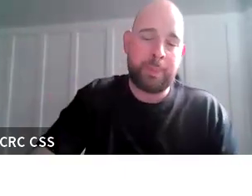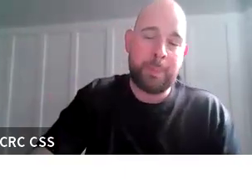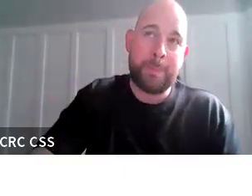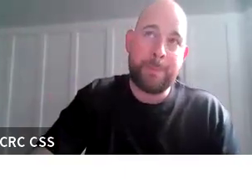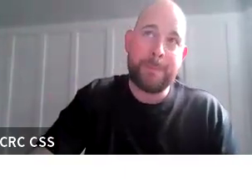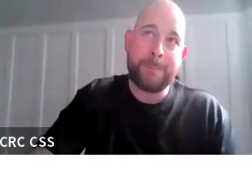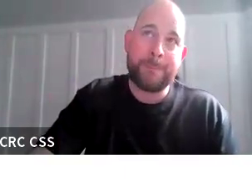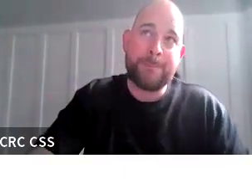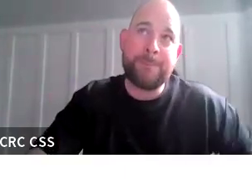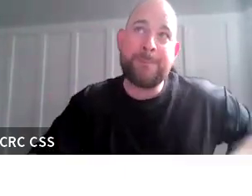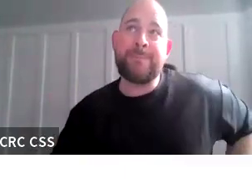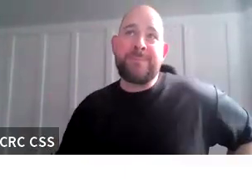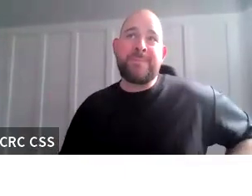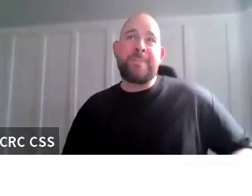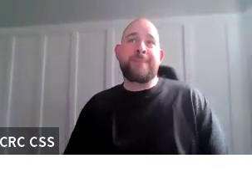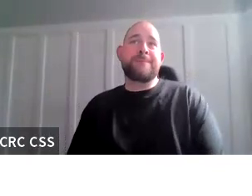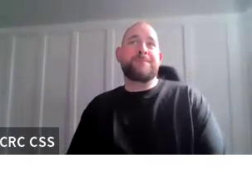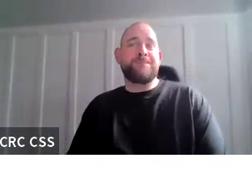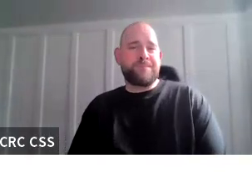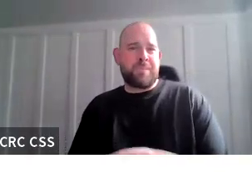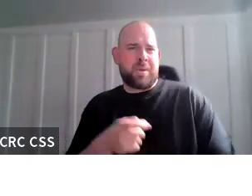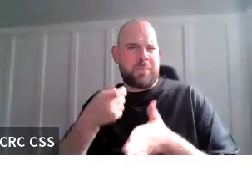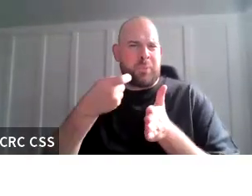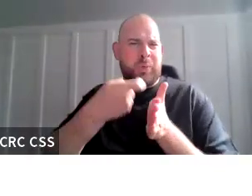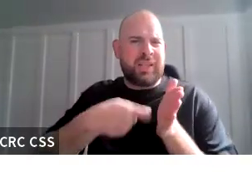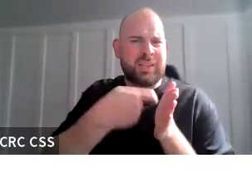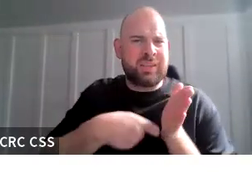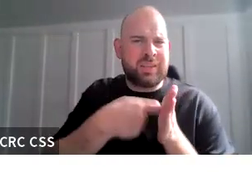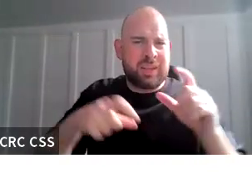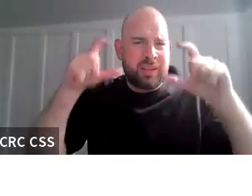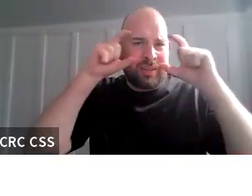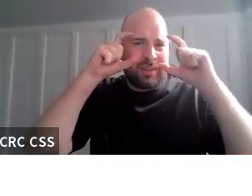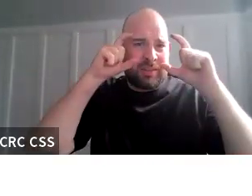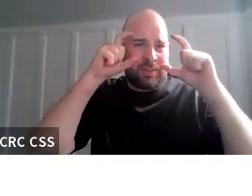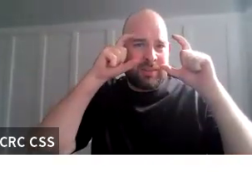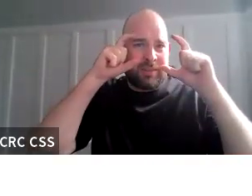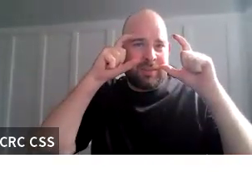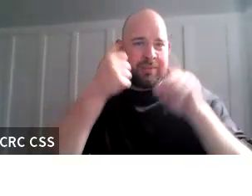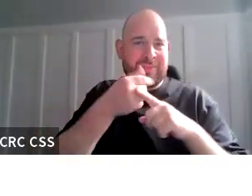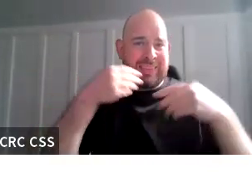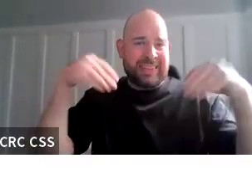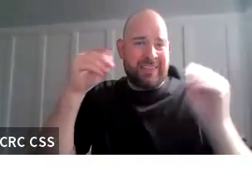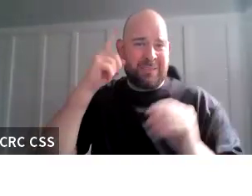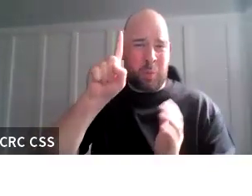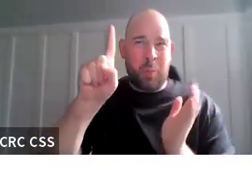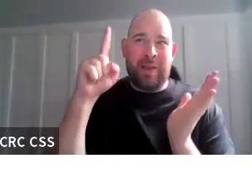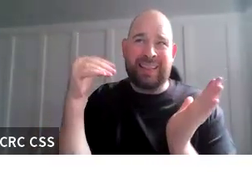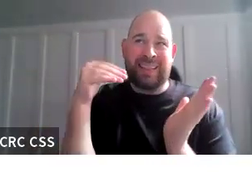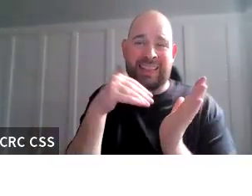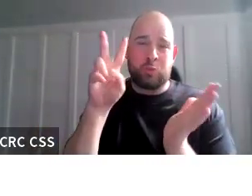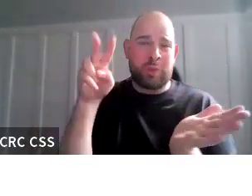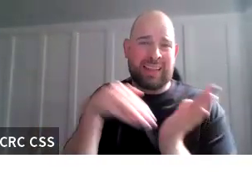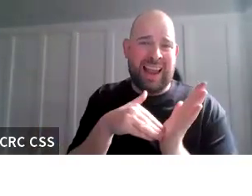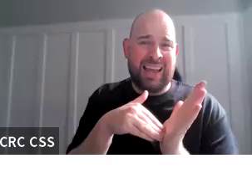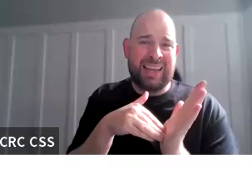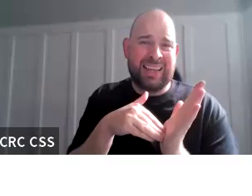is ironic. I'm going to show you a little clip here, or this picture. So look at these. Look at this